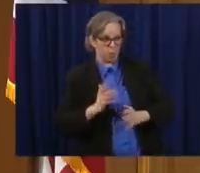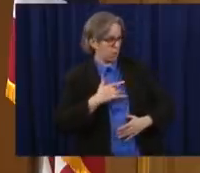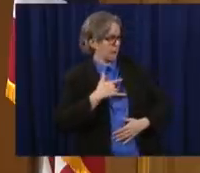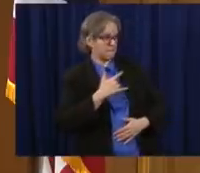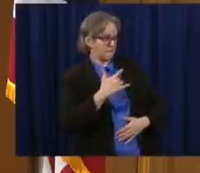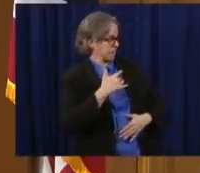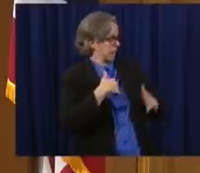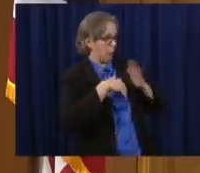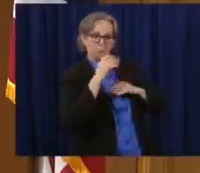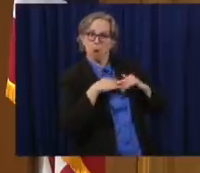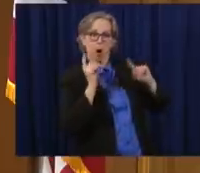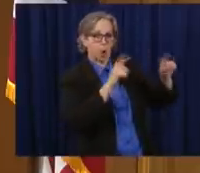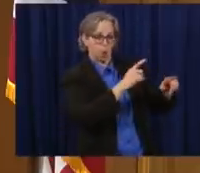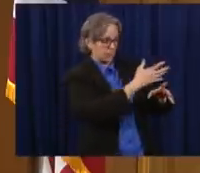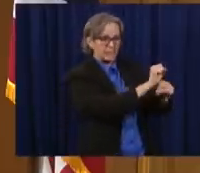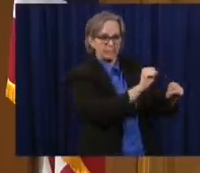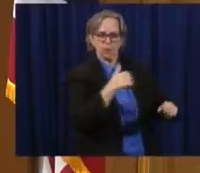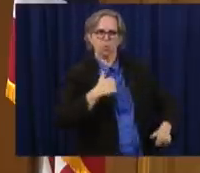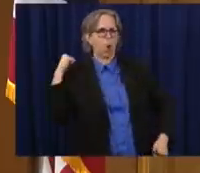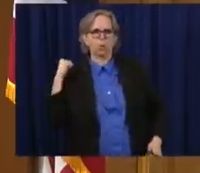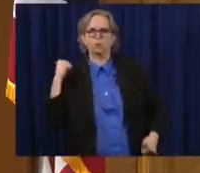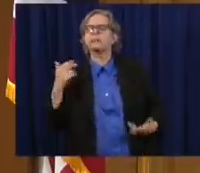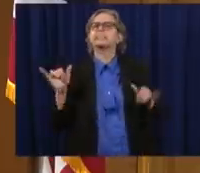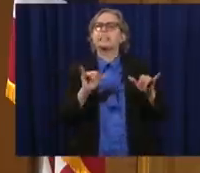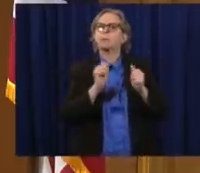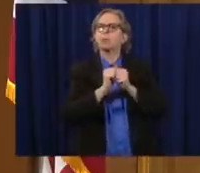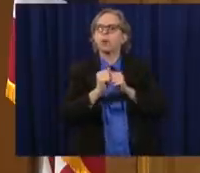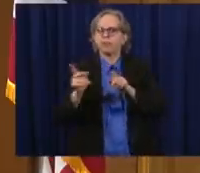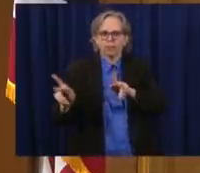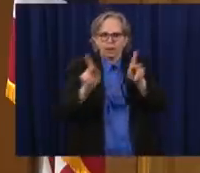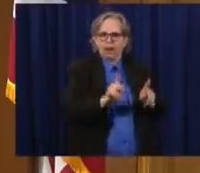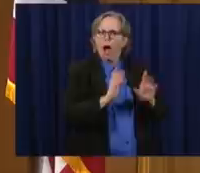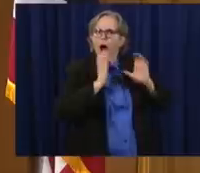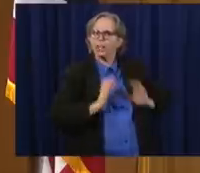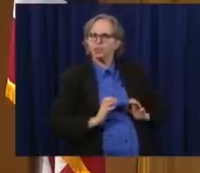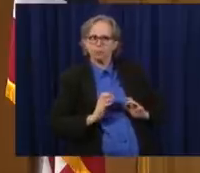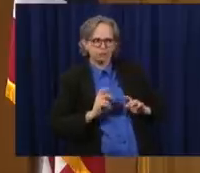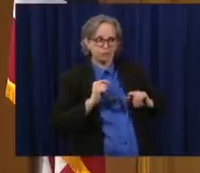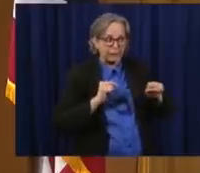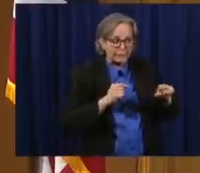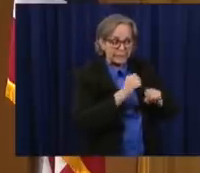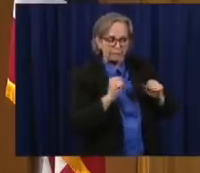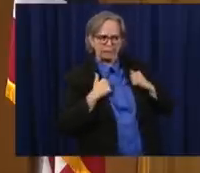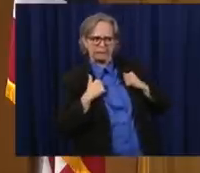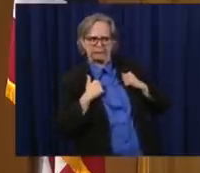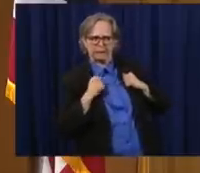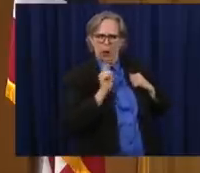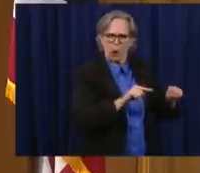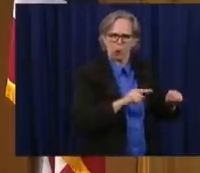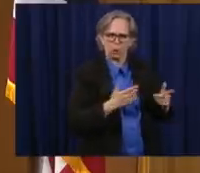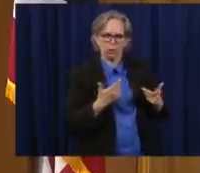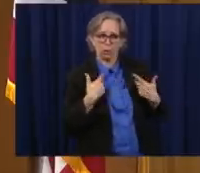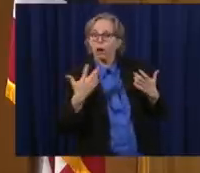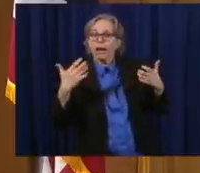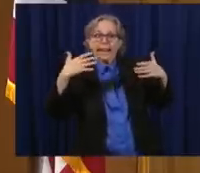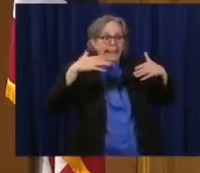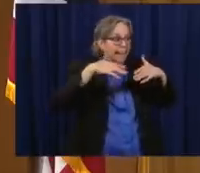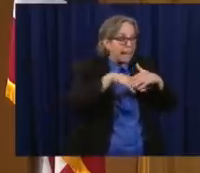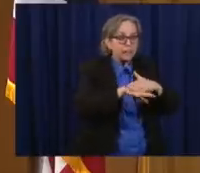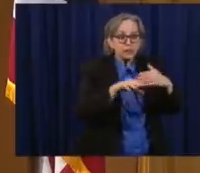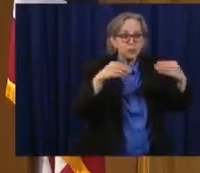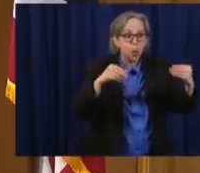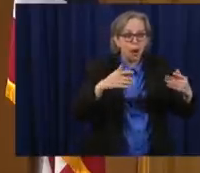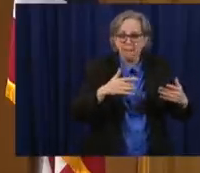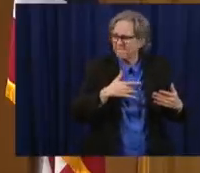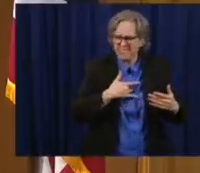the same is true with customers. You're not going to go to a place as a consumer, a retail place, if you think that you're